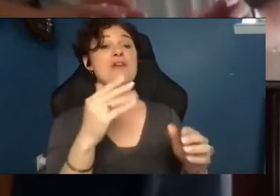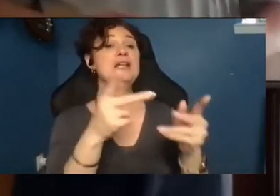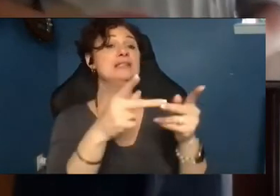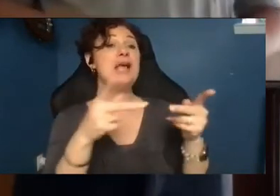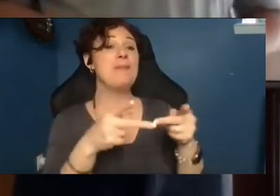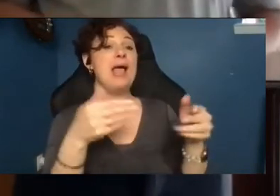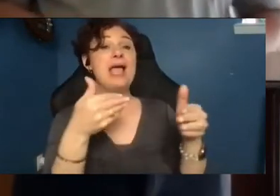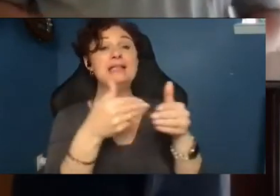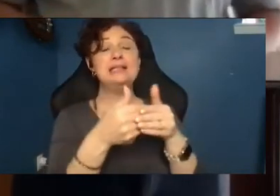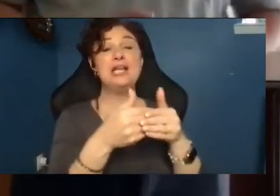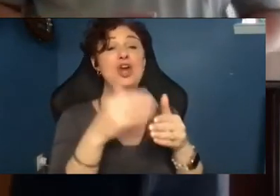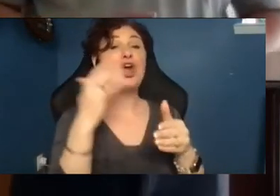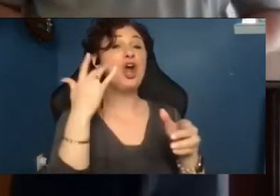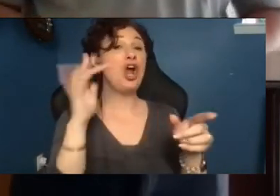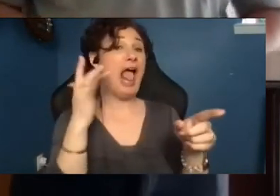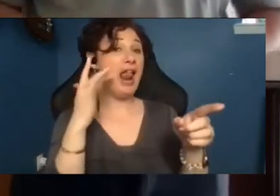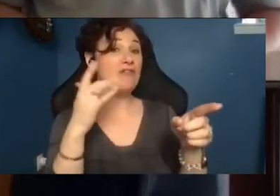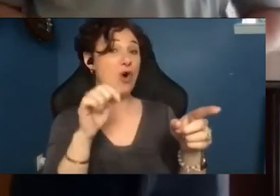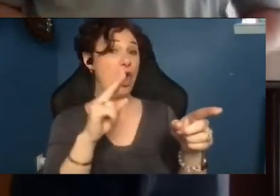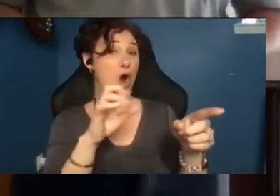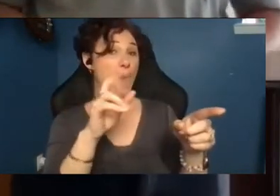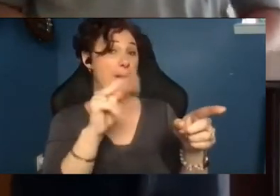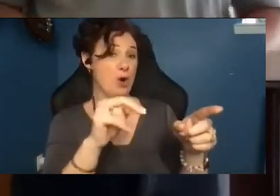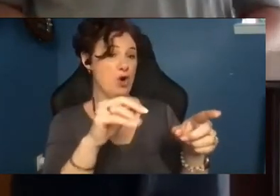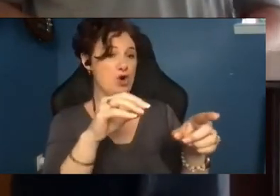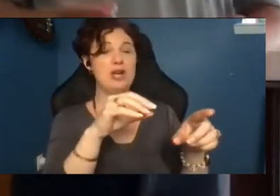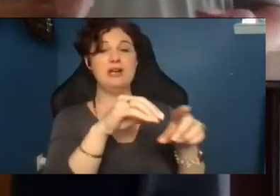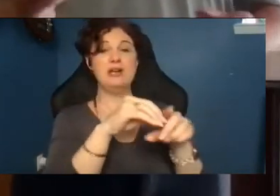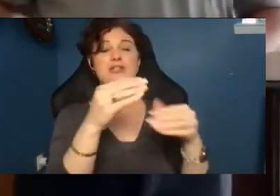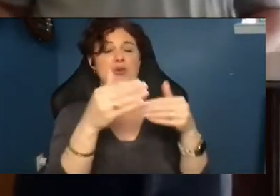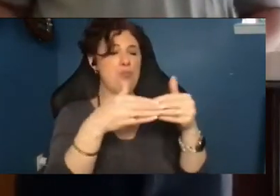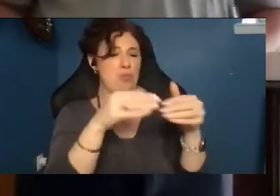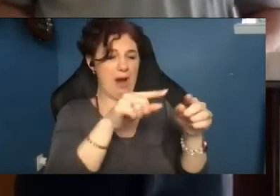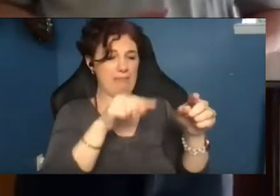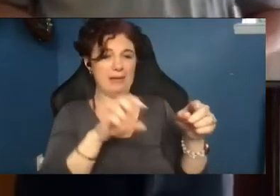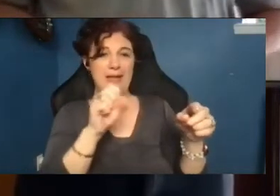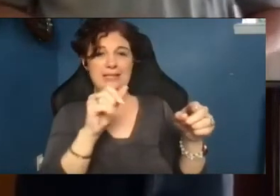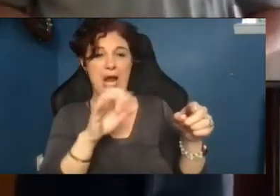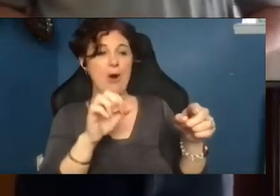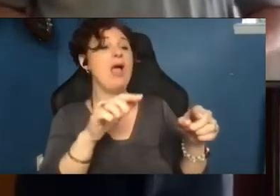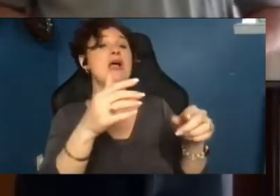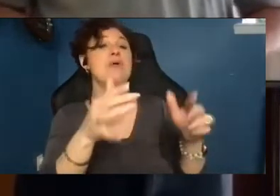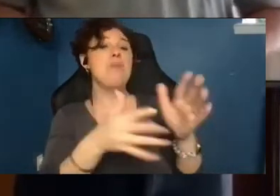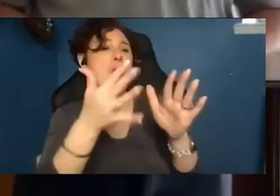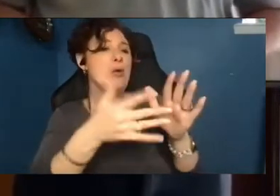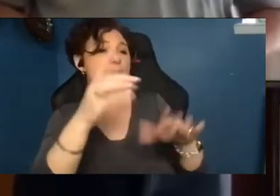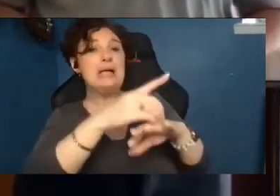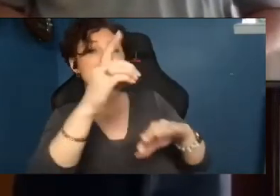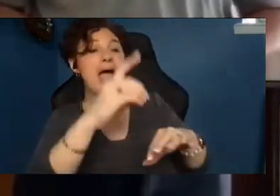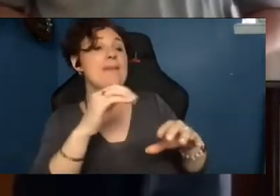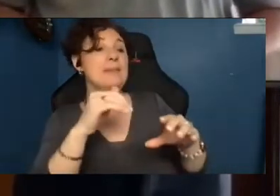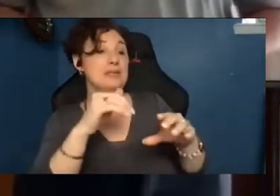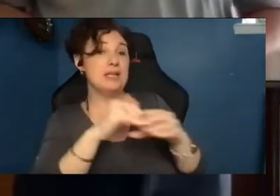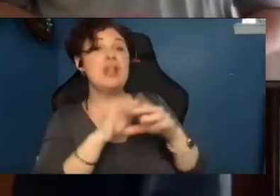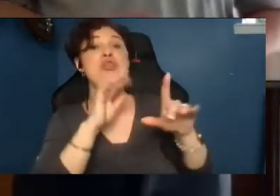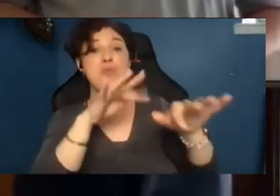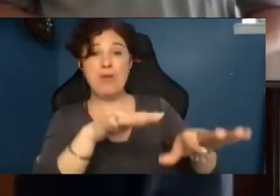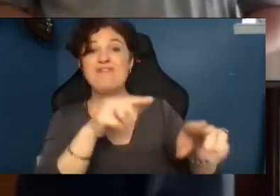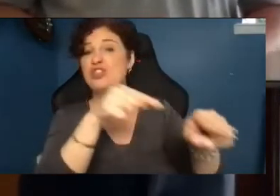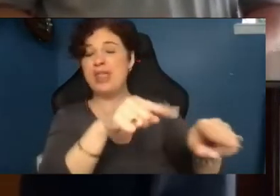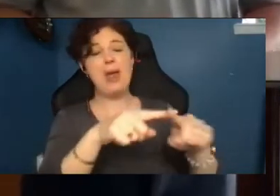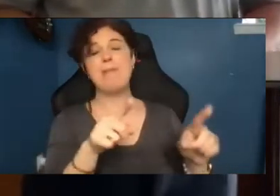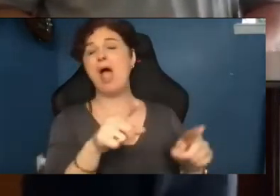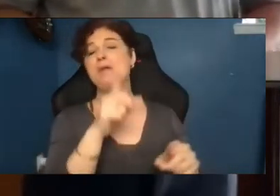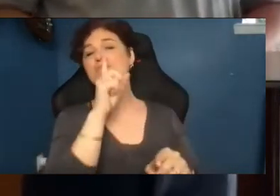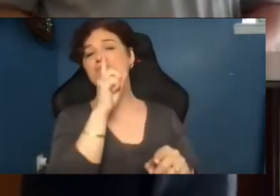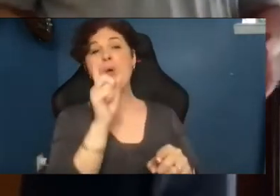place near Auburn, California, which is just outside of Sacramento. Occasionally diamonds turn up in the rivers outside of there, but nobody's